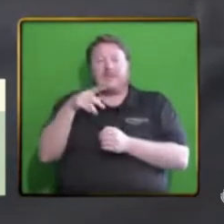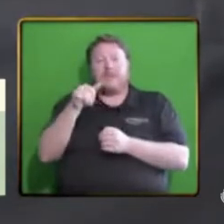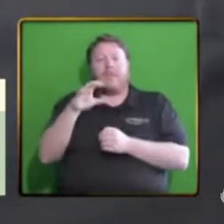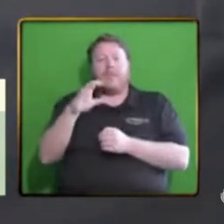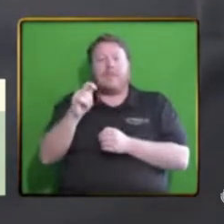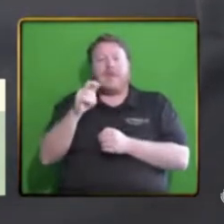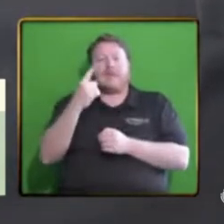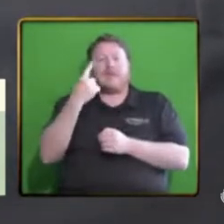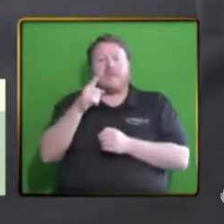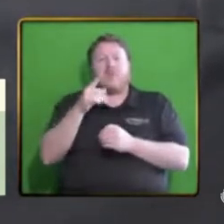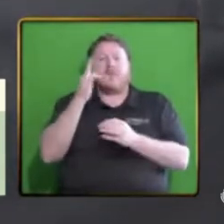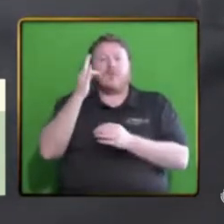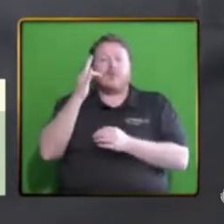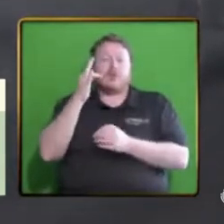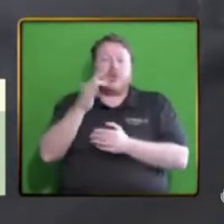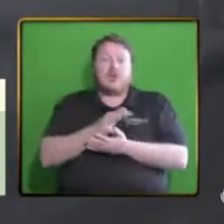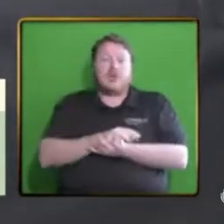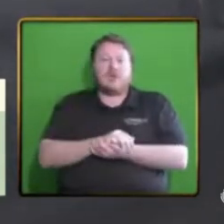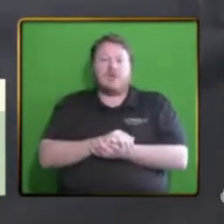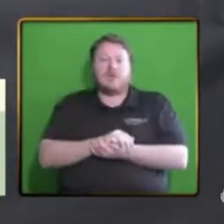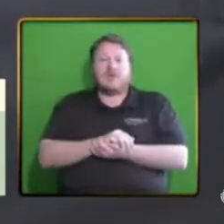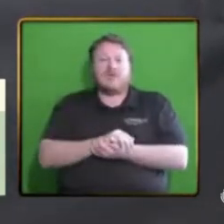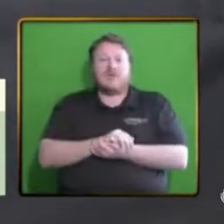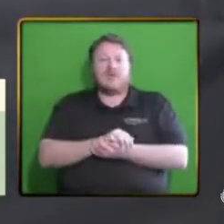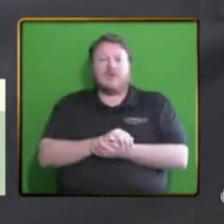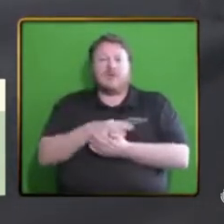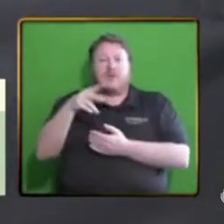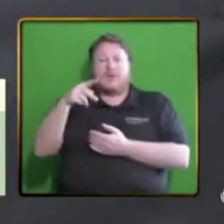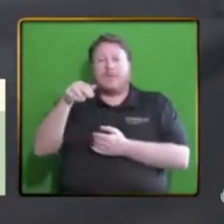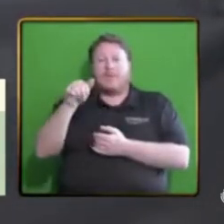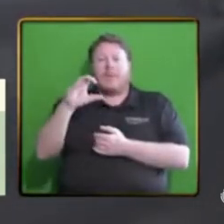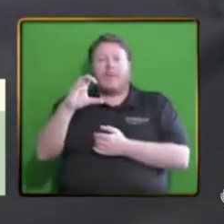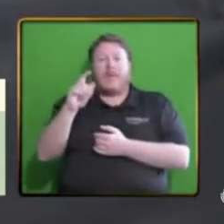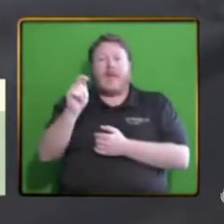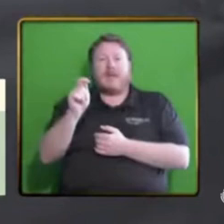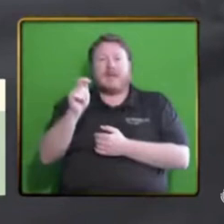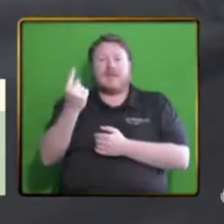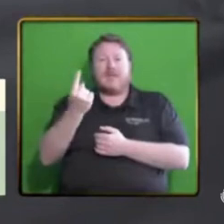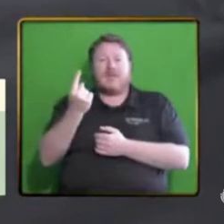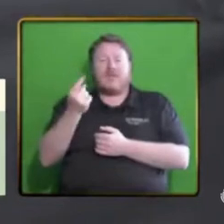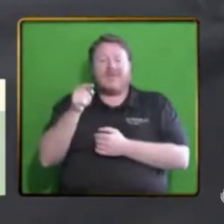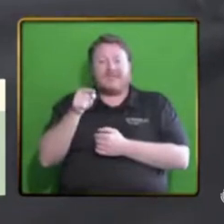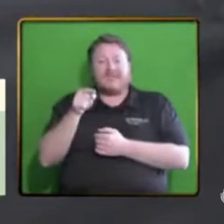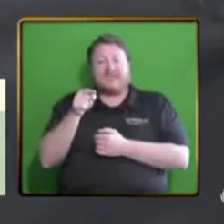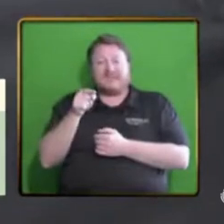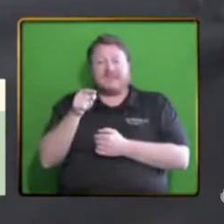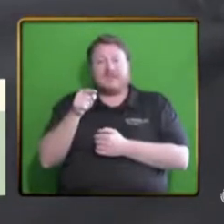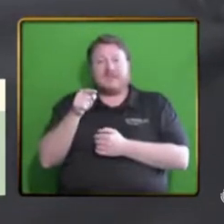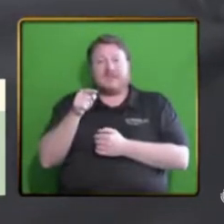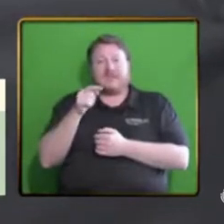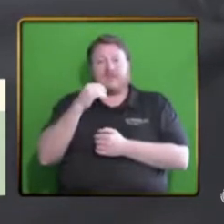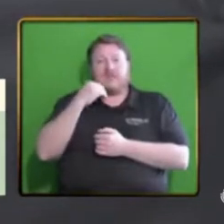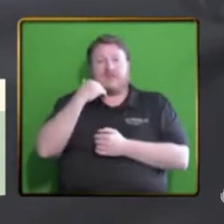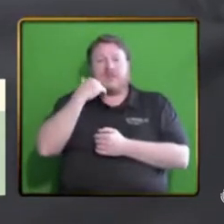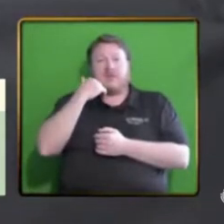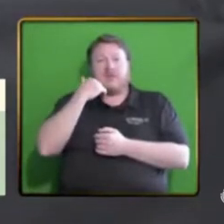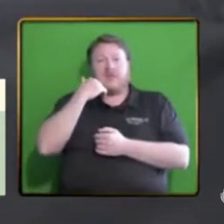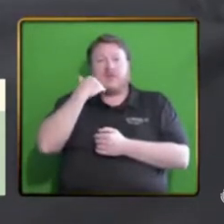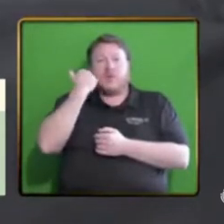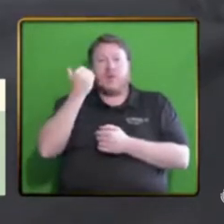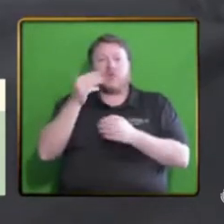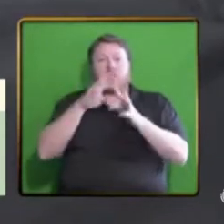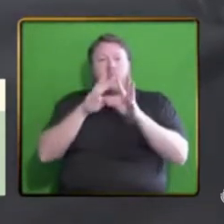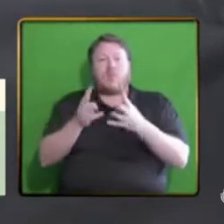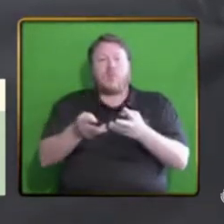the Future. The Pact in itself seeks to forge a new global